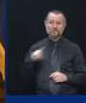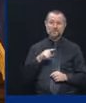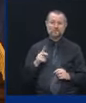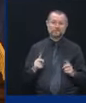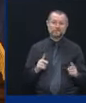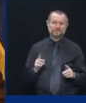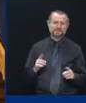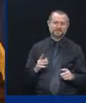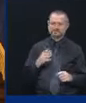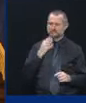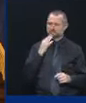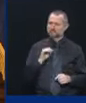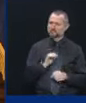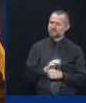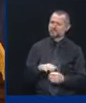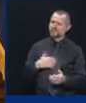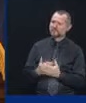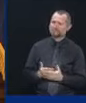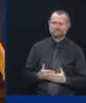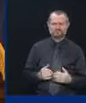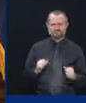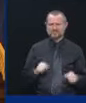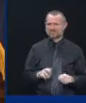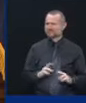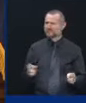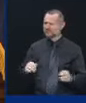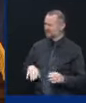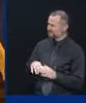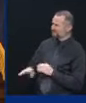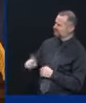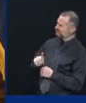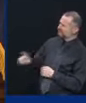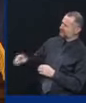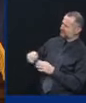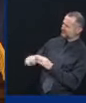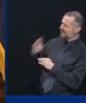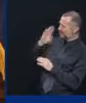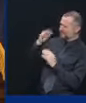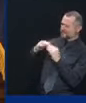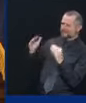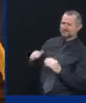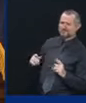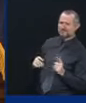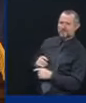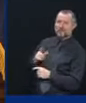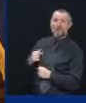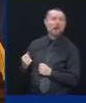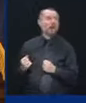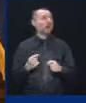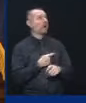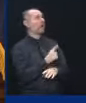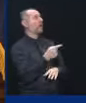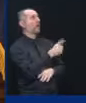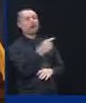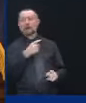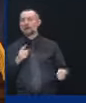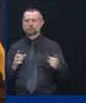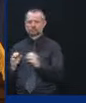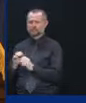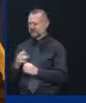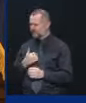anywhere else. They're in the hospital, just come to in the hospital, give you the staff in the hospital. I